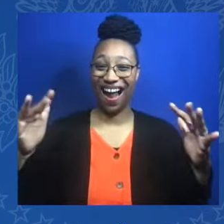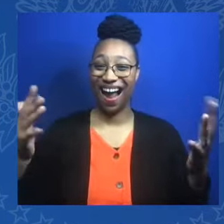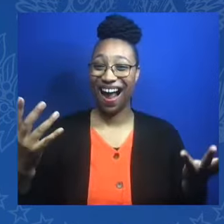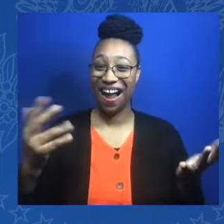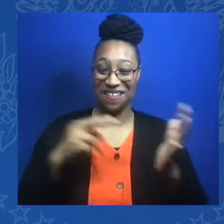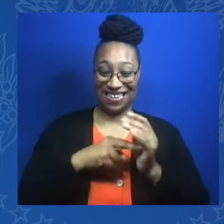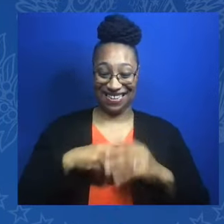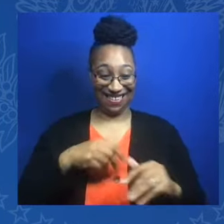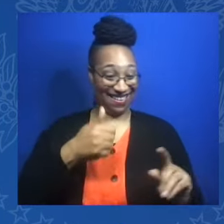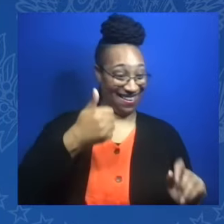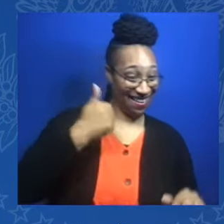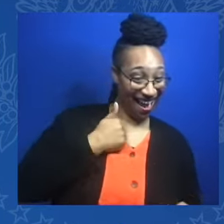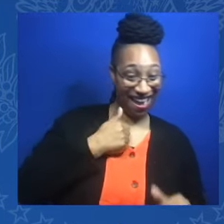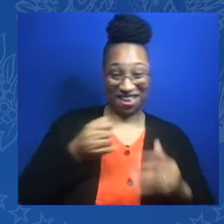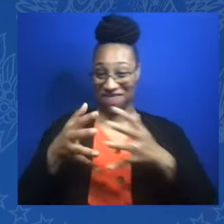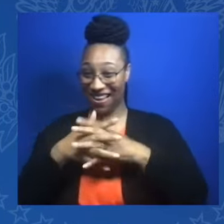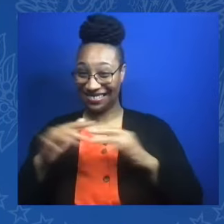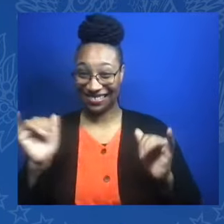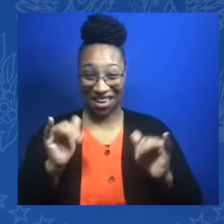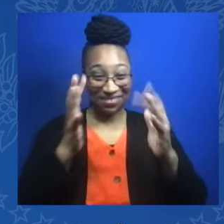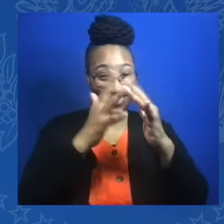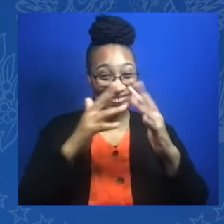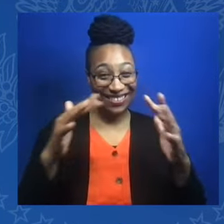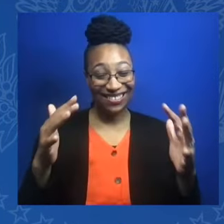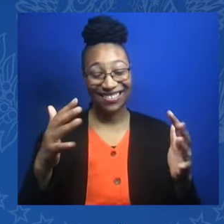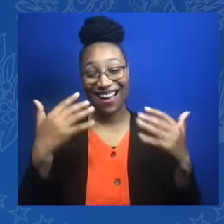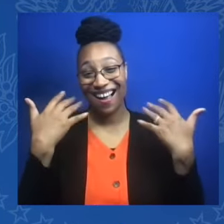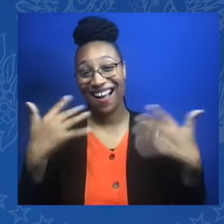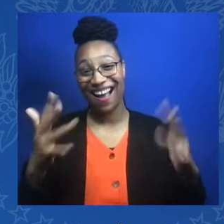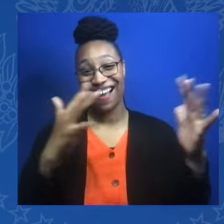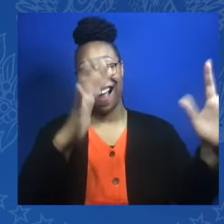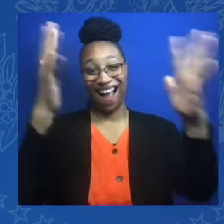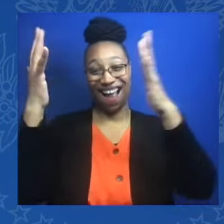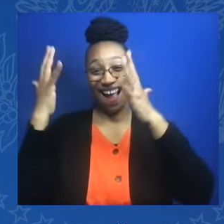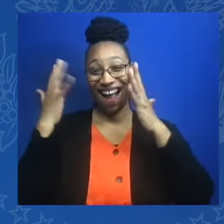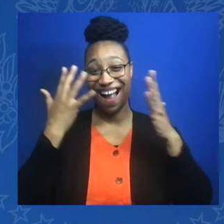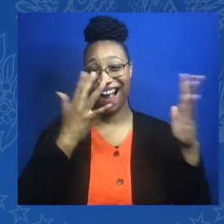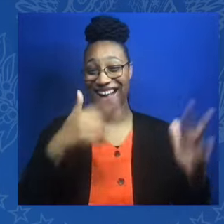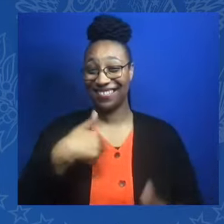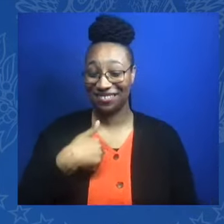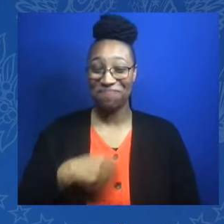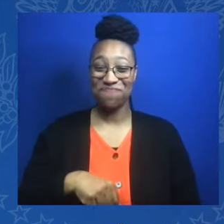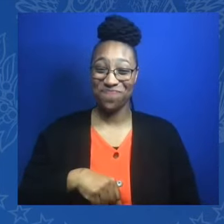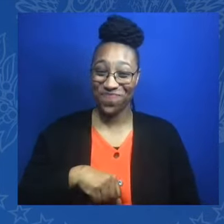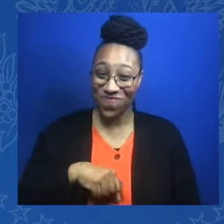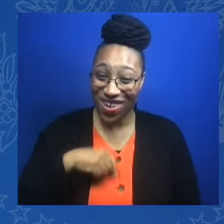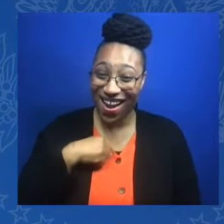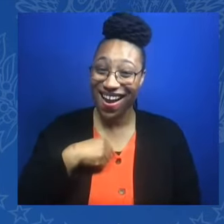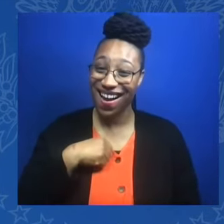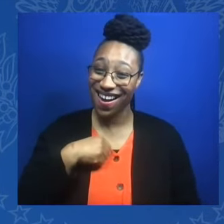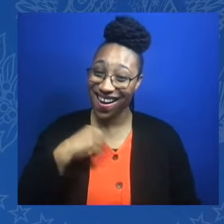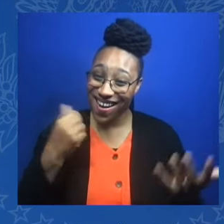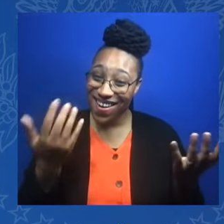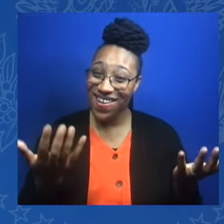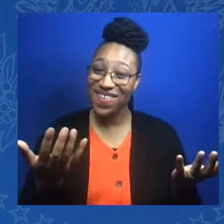I'm very proud that both of us have cabinets that are 50% women for the first time in history.